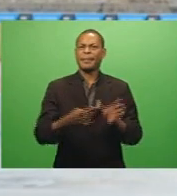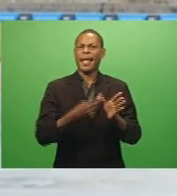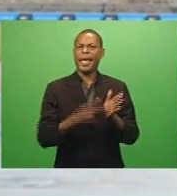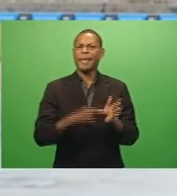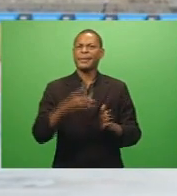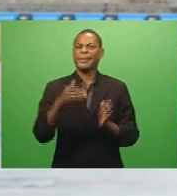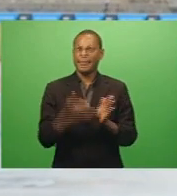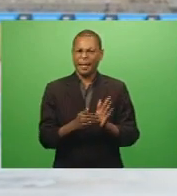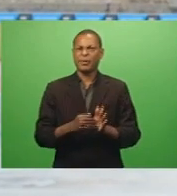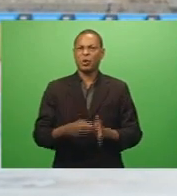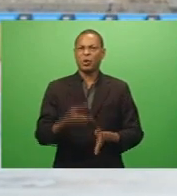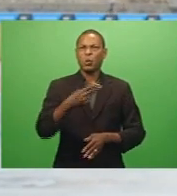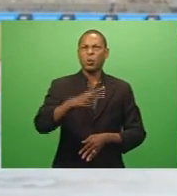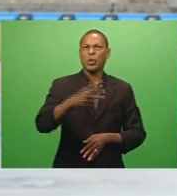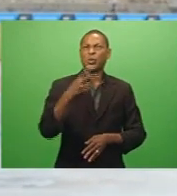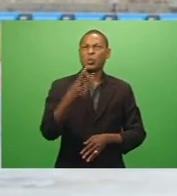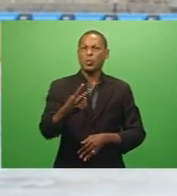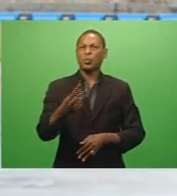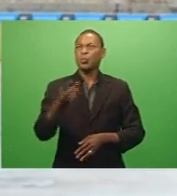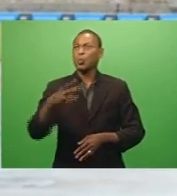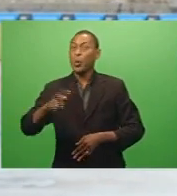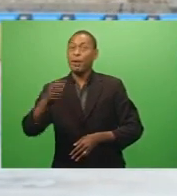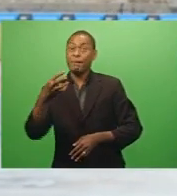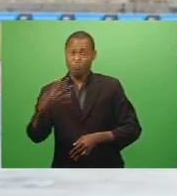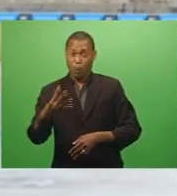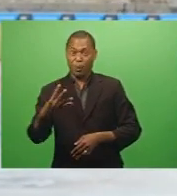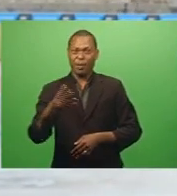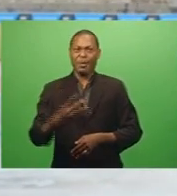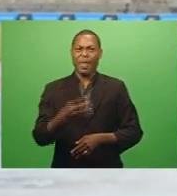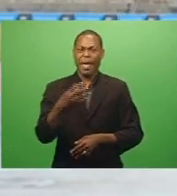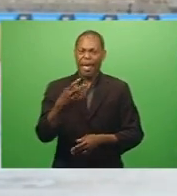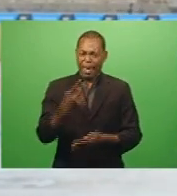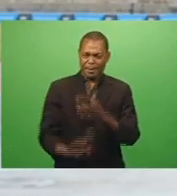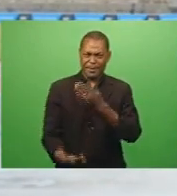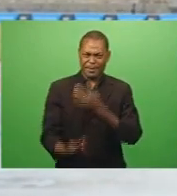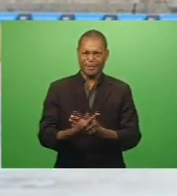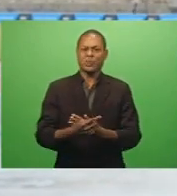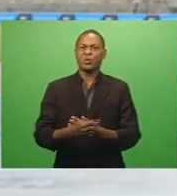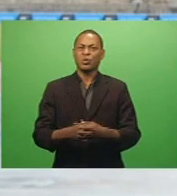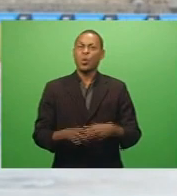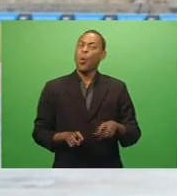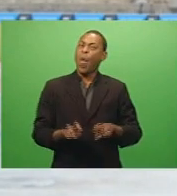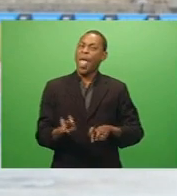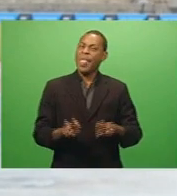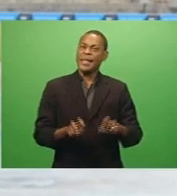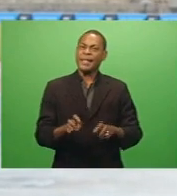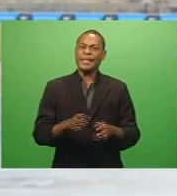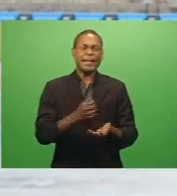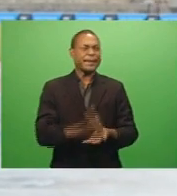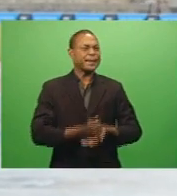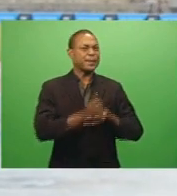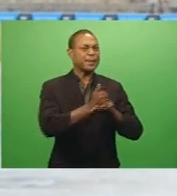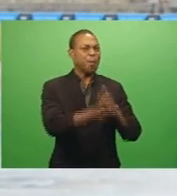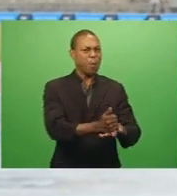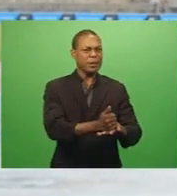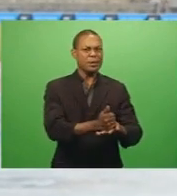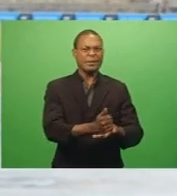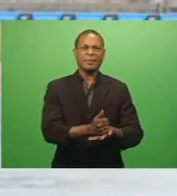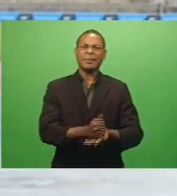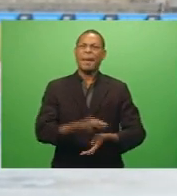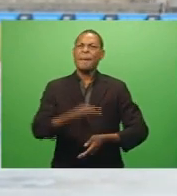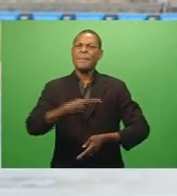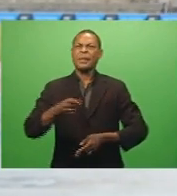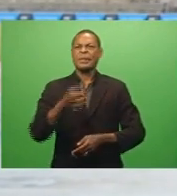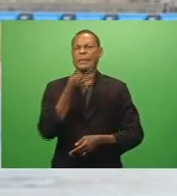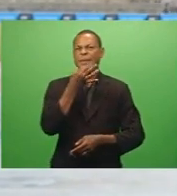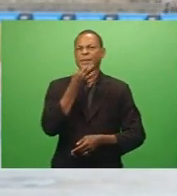to the 24th of this month. Athletes and supporters from around the country, minus a few northern schools, will converge